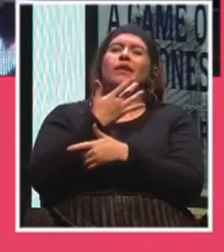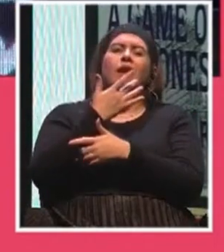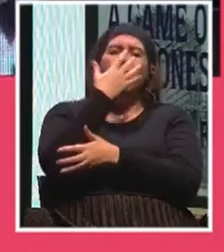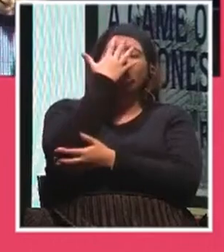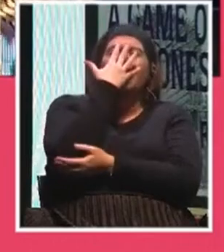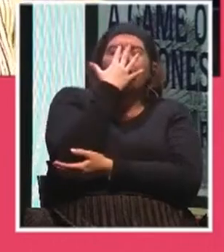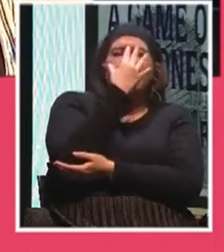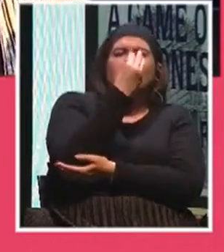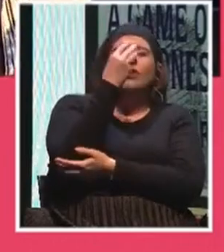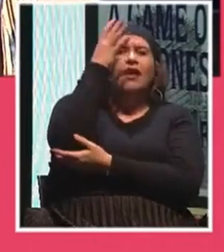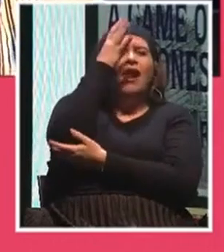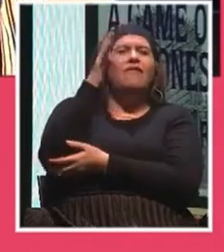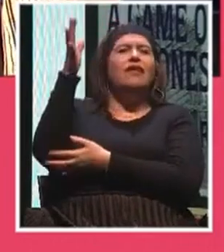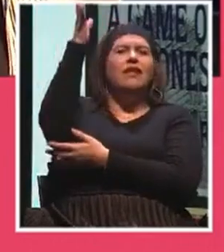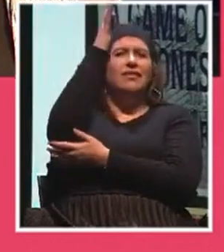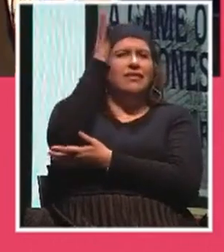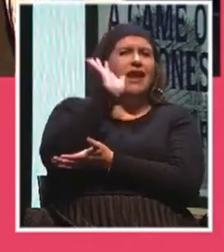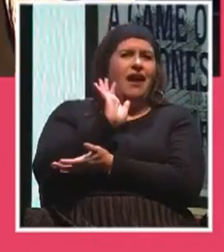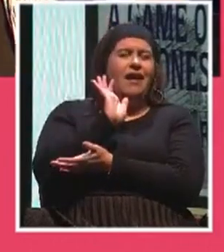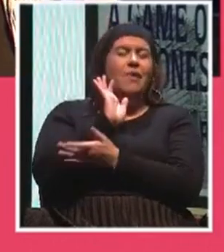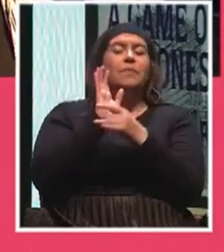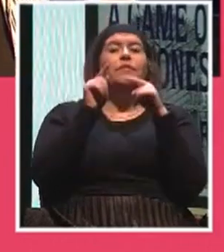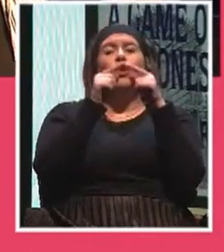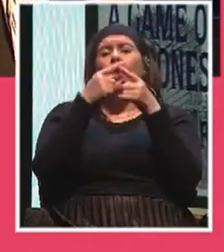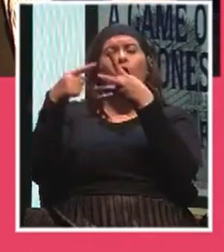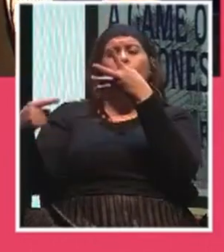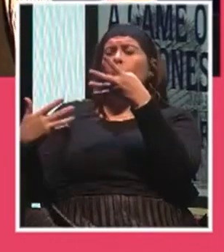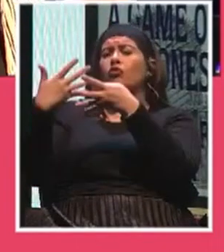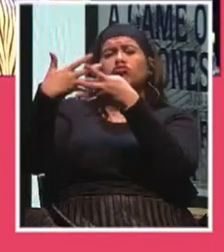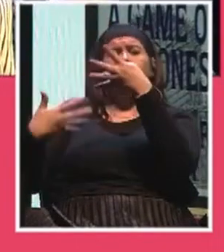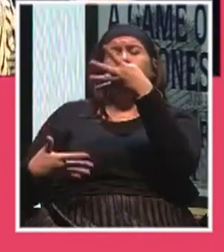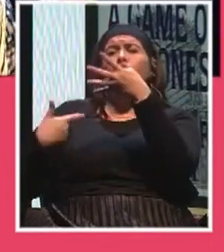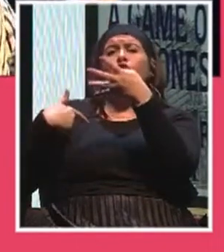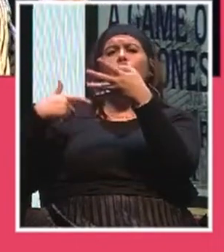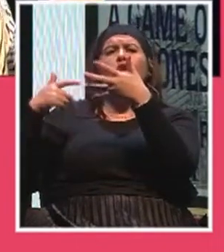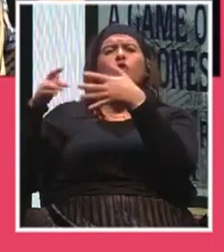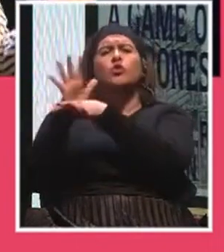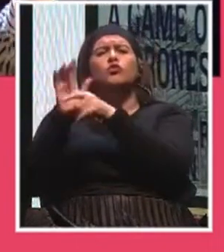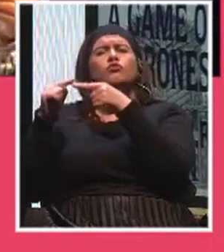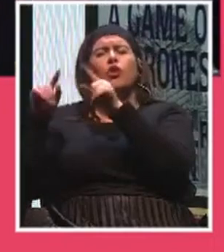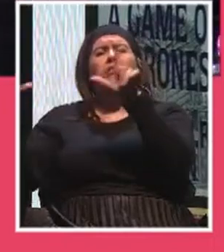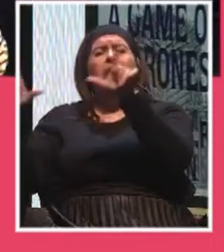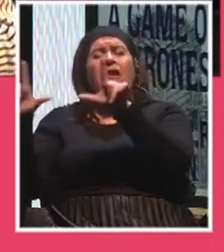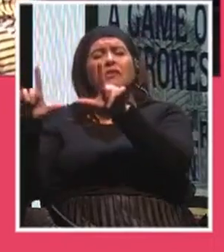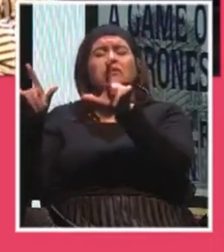before this. All those other shows are very real and gritty and like urban drama kind